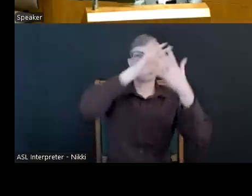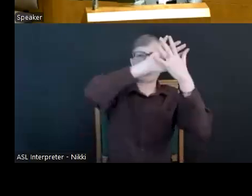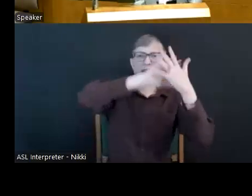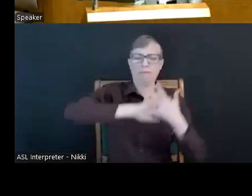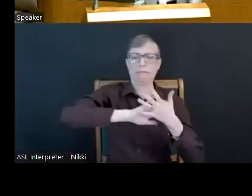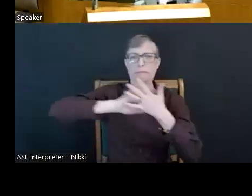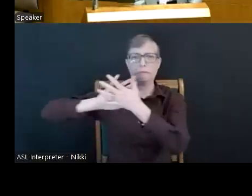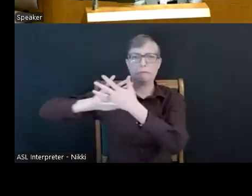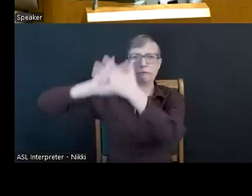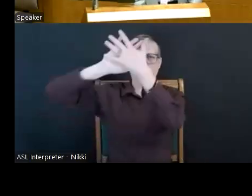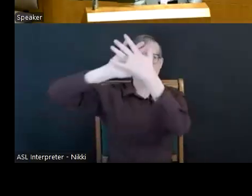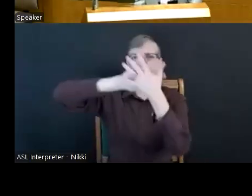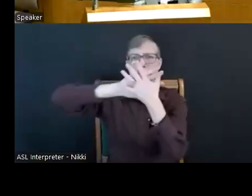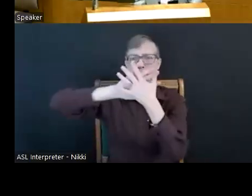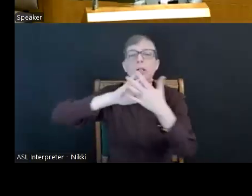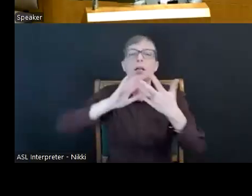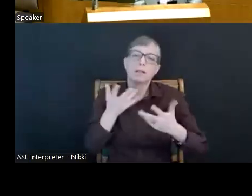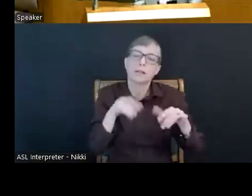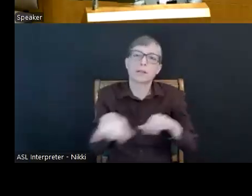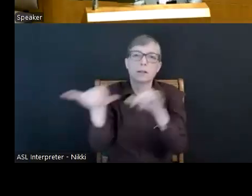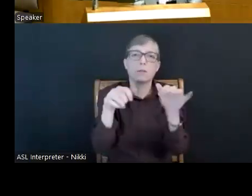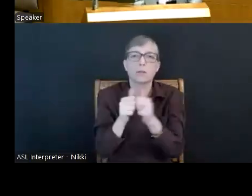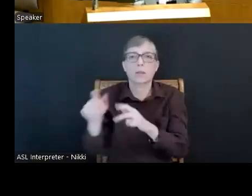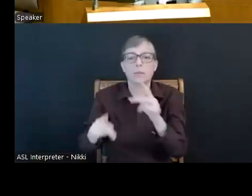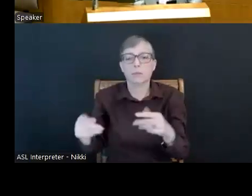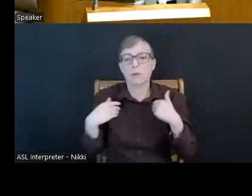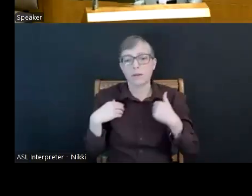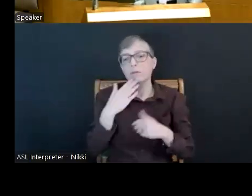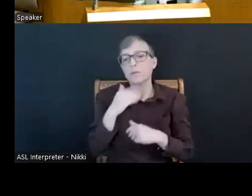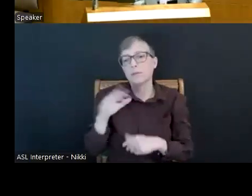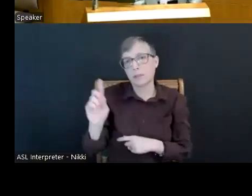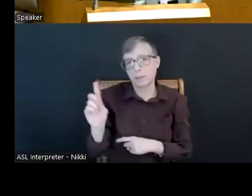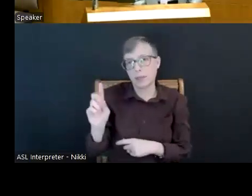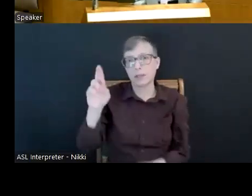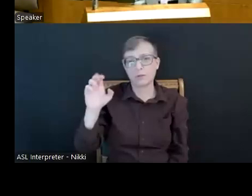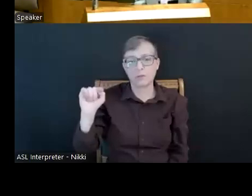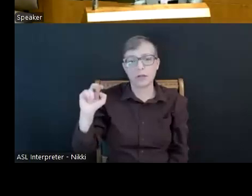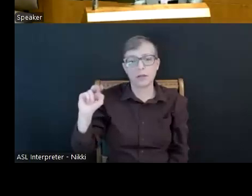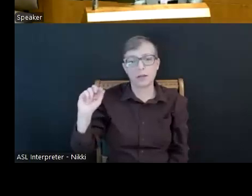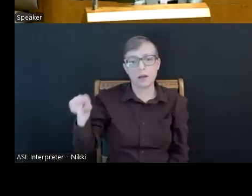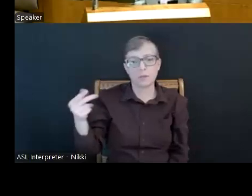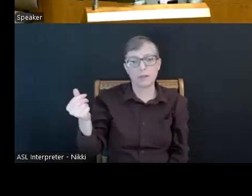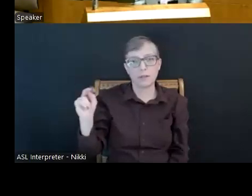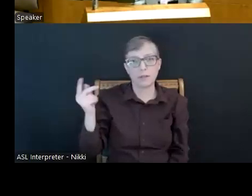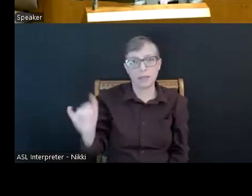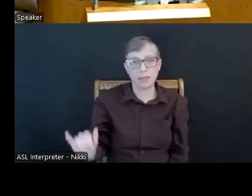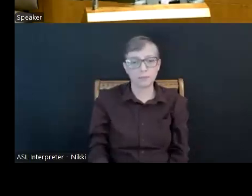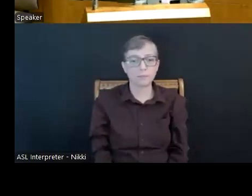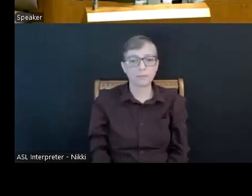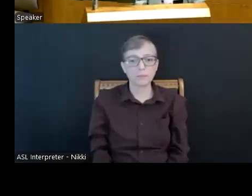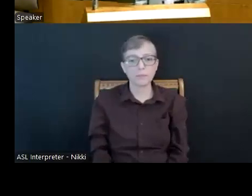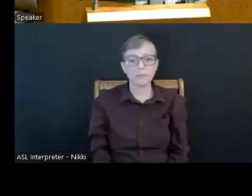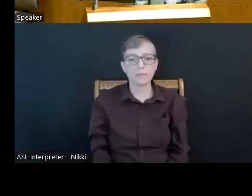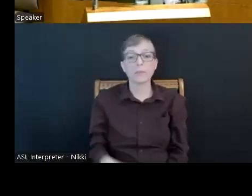time, is common in people with diabetic retinopathy. And glaucoma, I wanted to mention, is